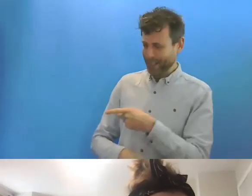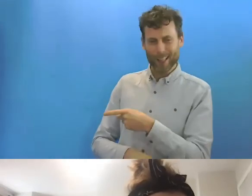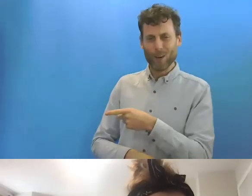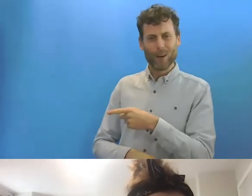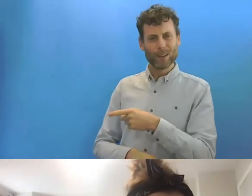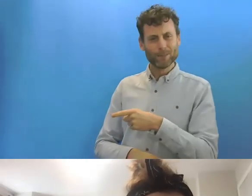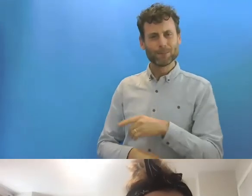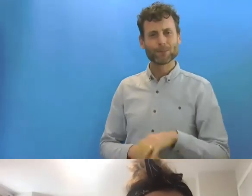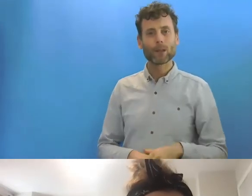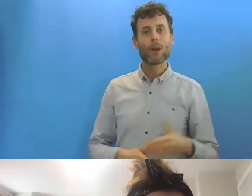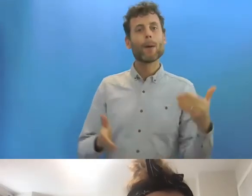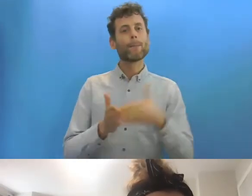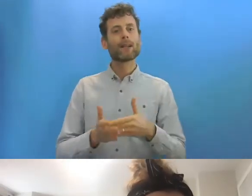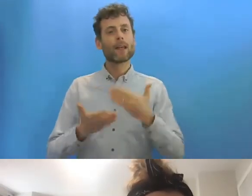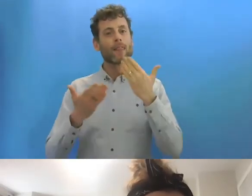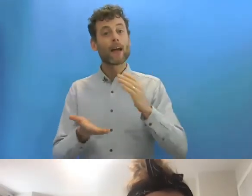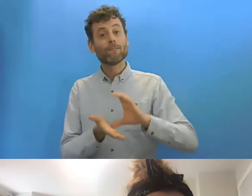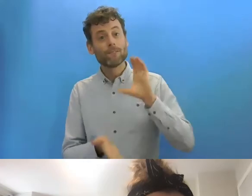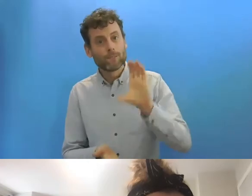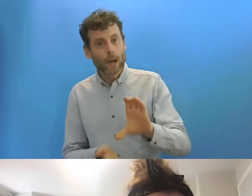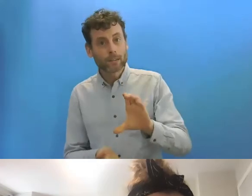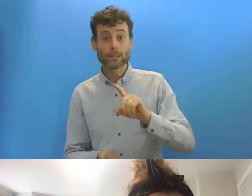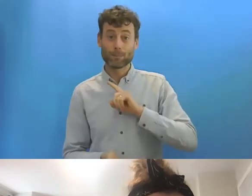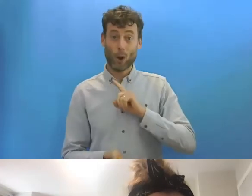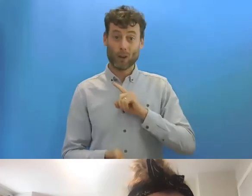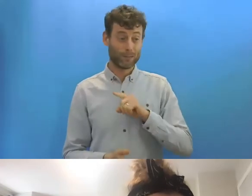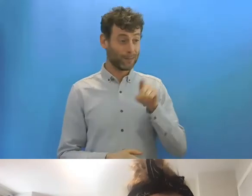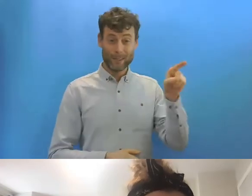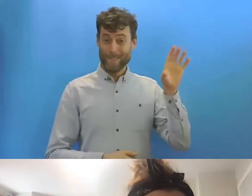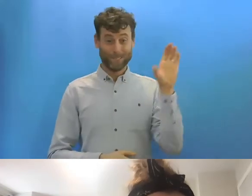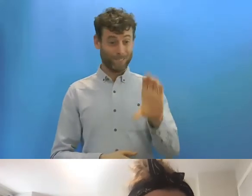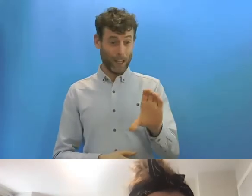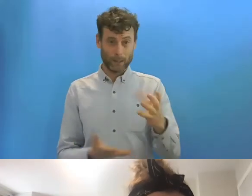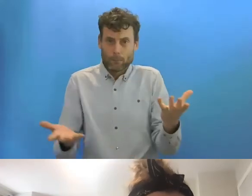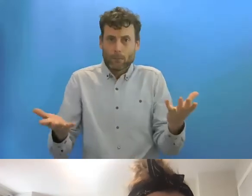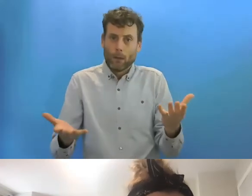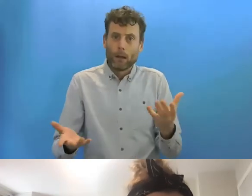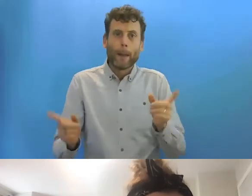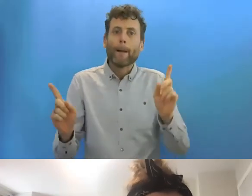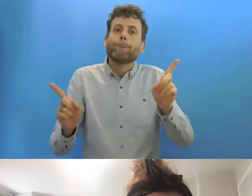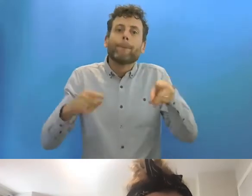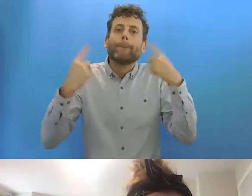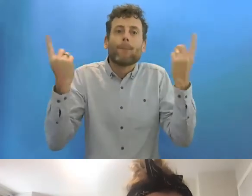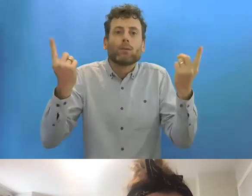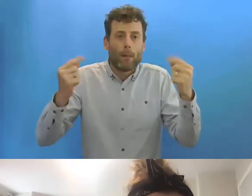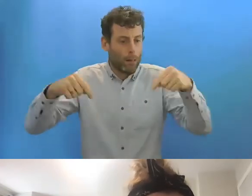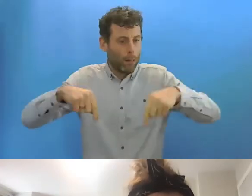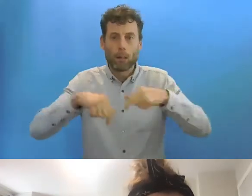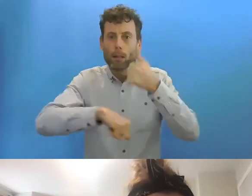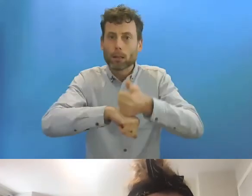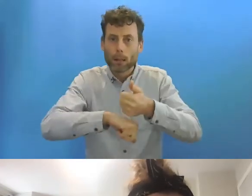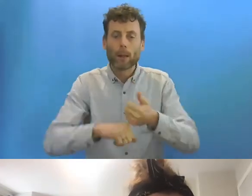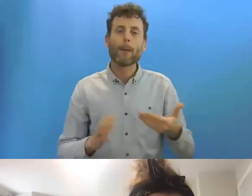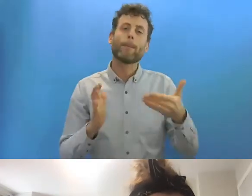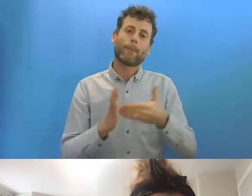And also, can we thank our funders? Because without you, we wouldn't have the funds to do what we do. And of course, finally,